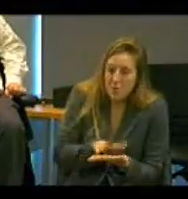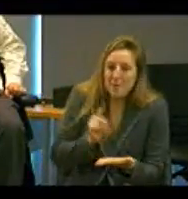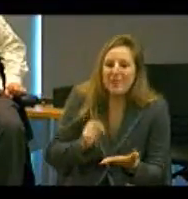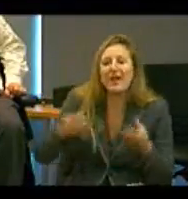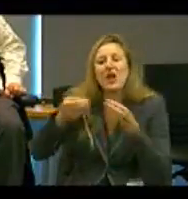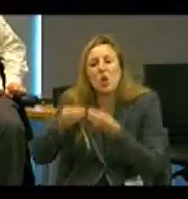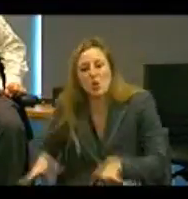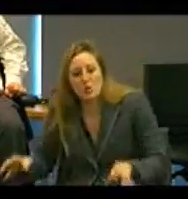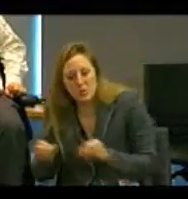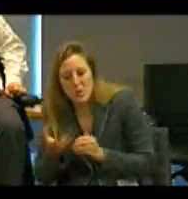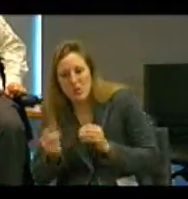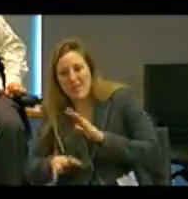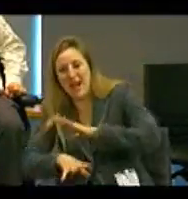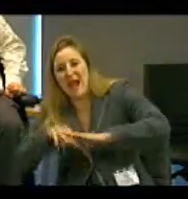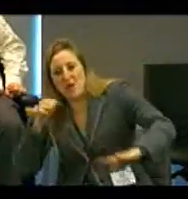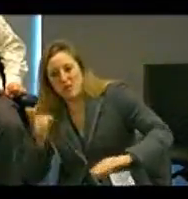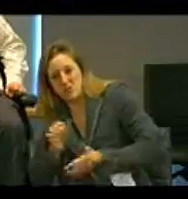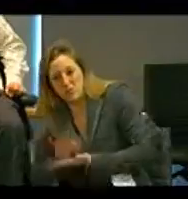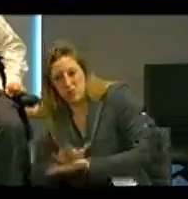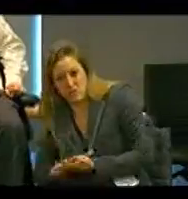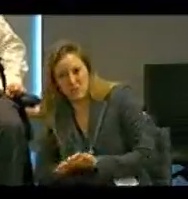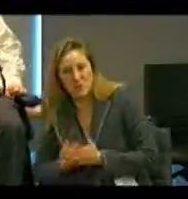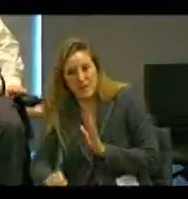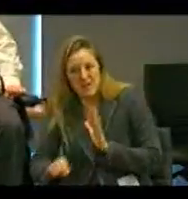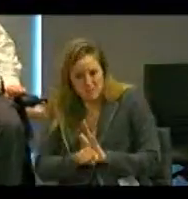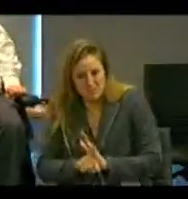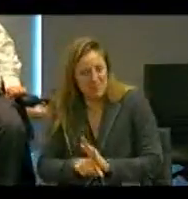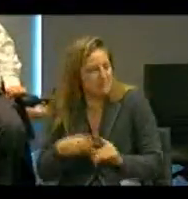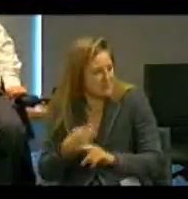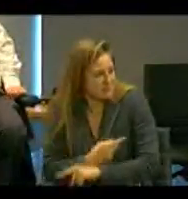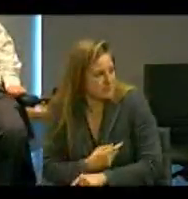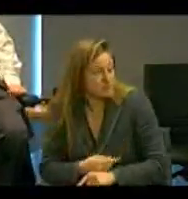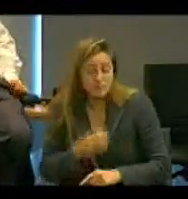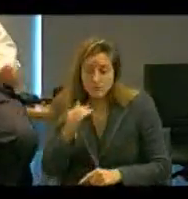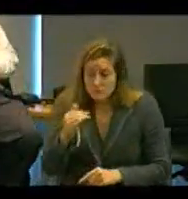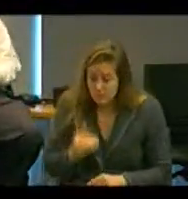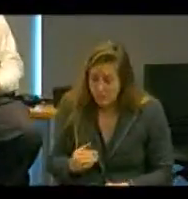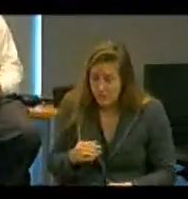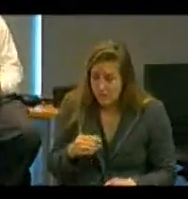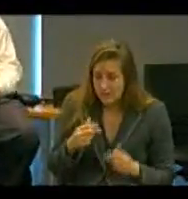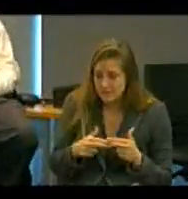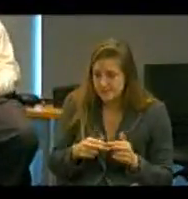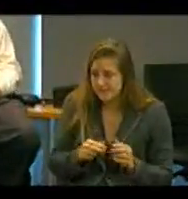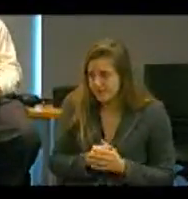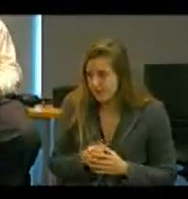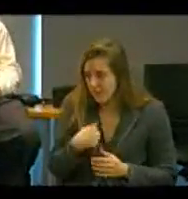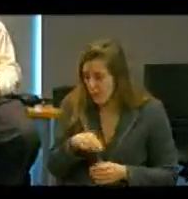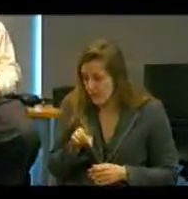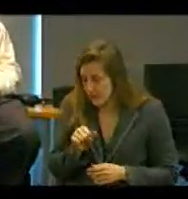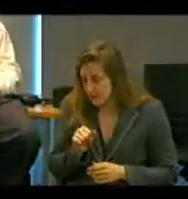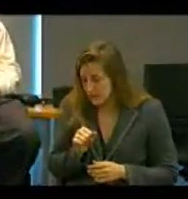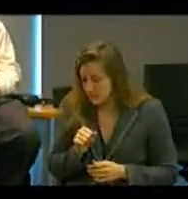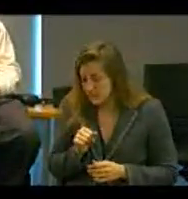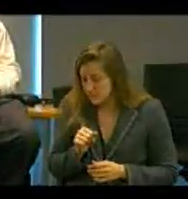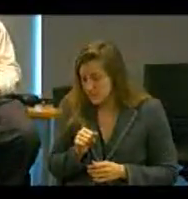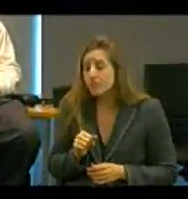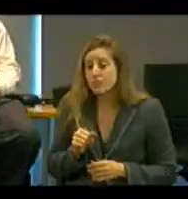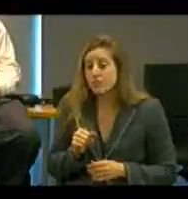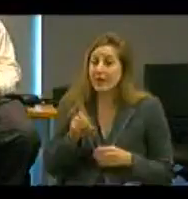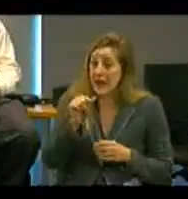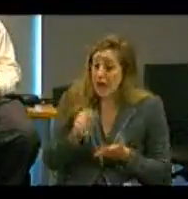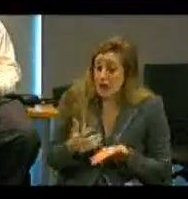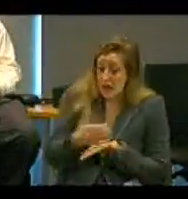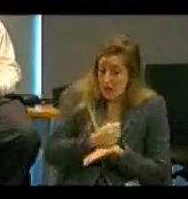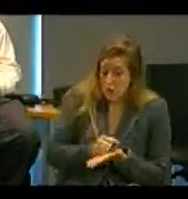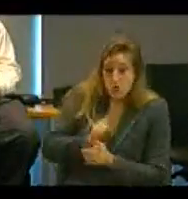school. We could go to the next slide. So we used data collected and